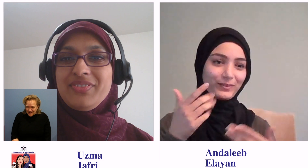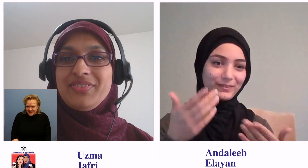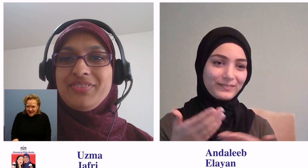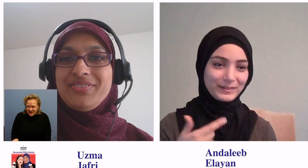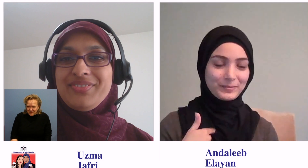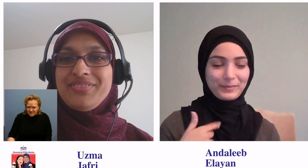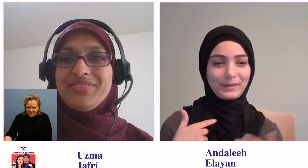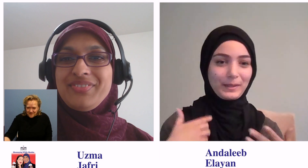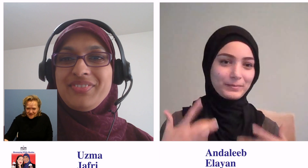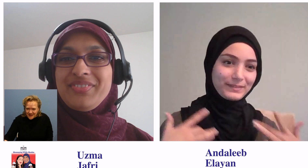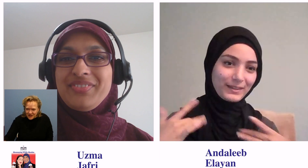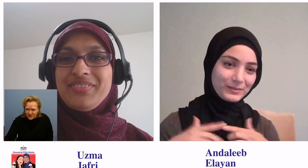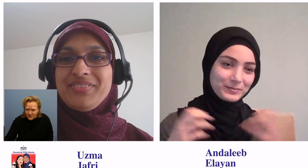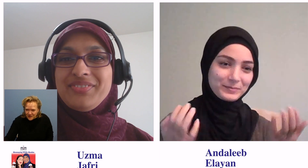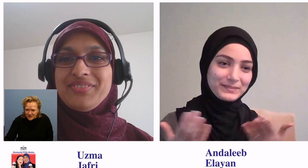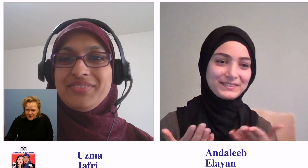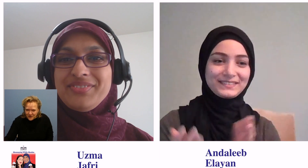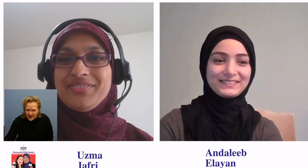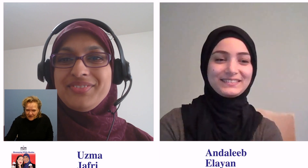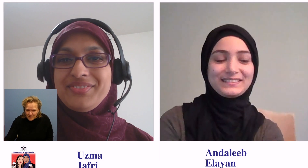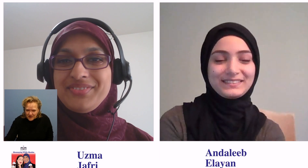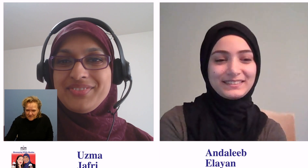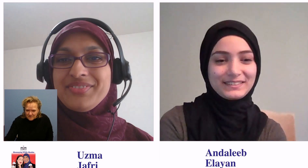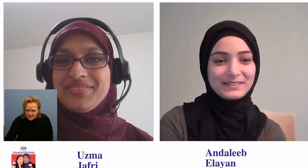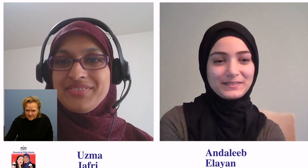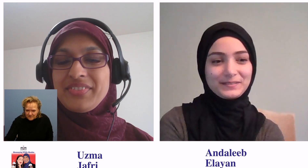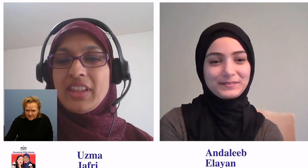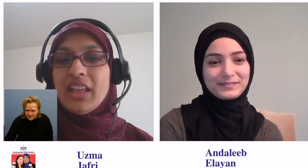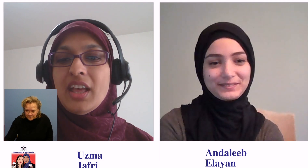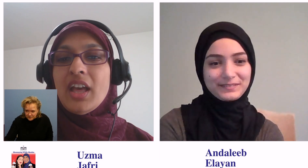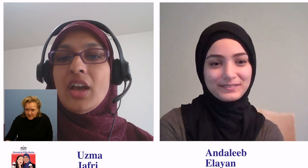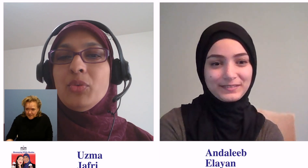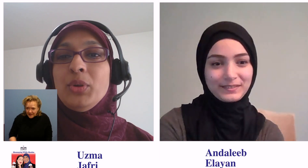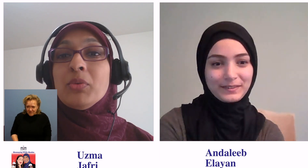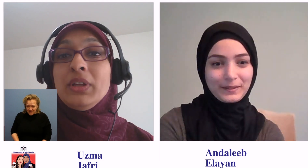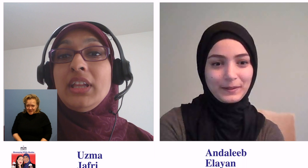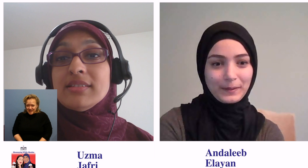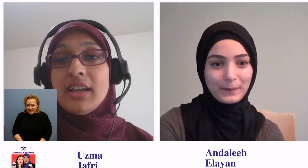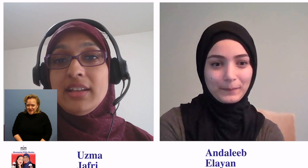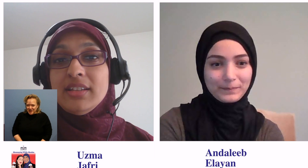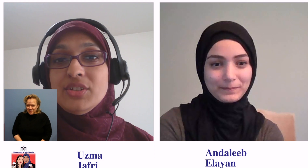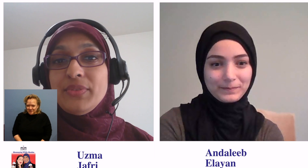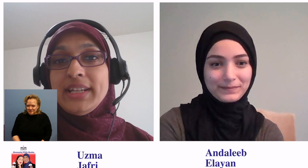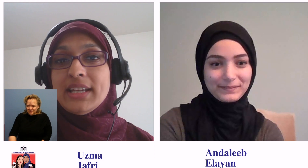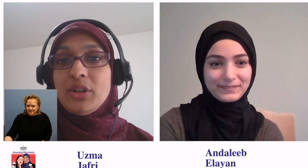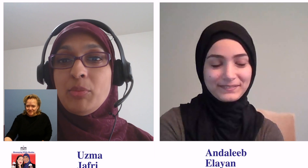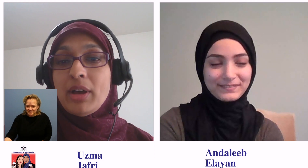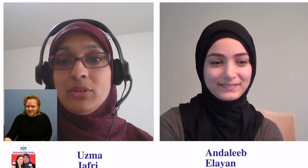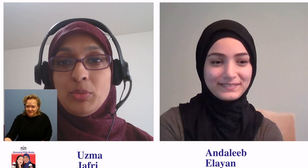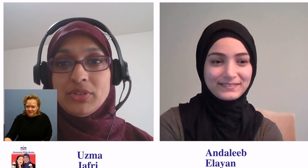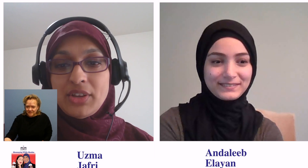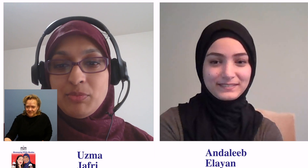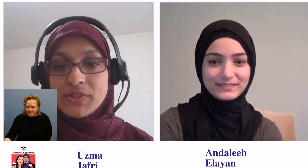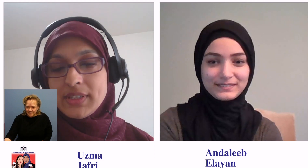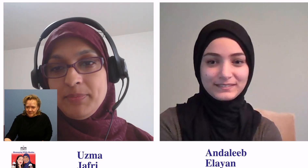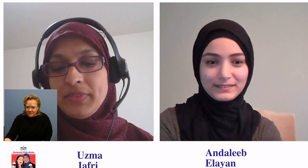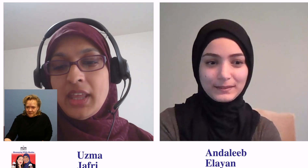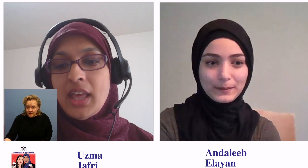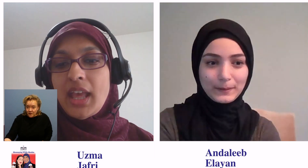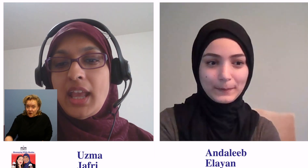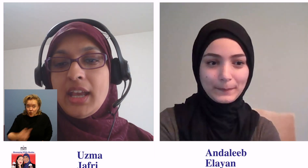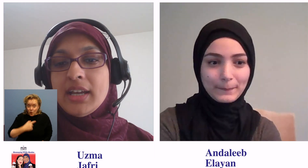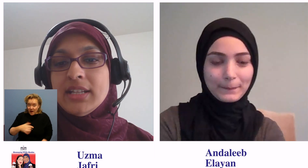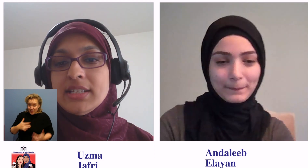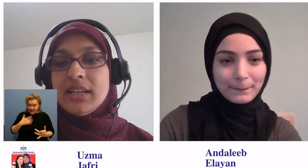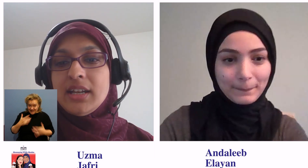Welcome, As-salam. Thank you, also, for having me. We're really excited to find out about Global Deaf Muslim,